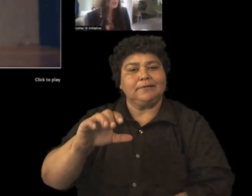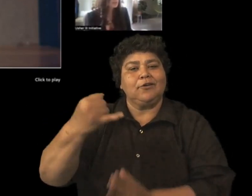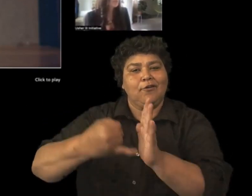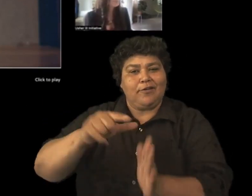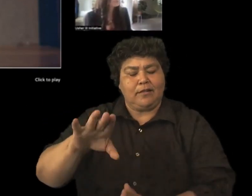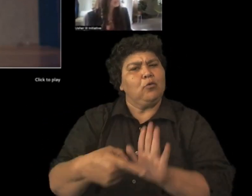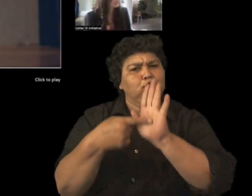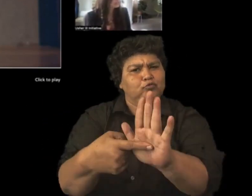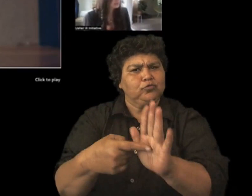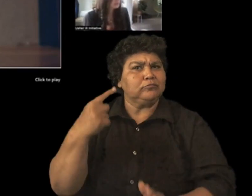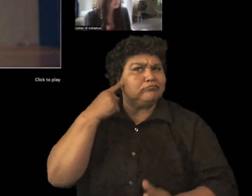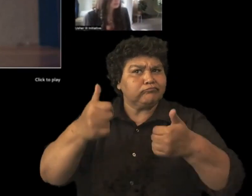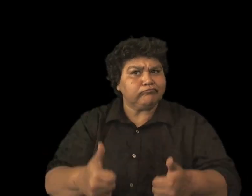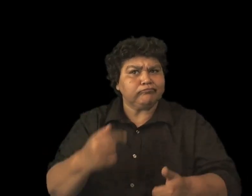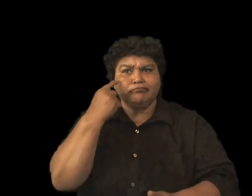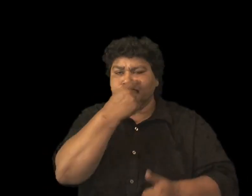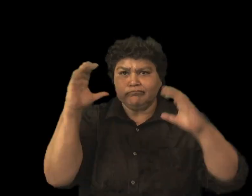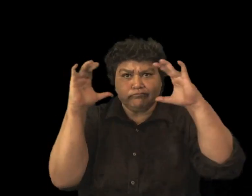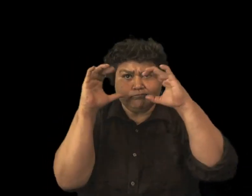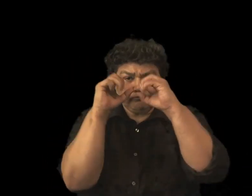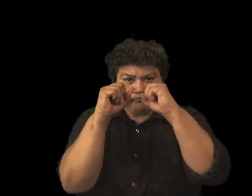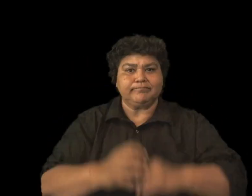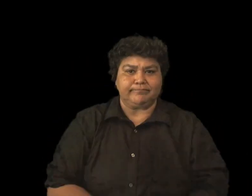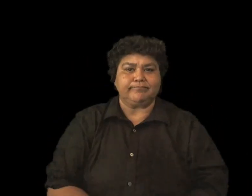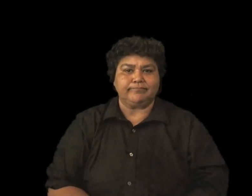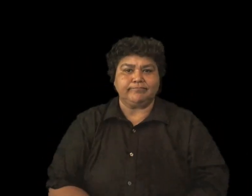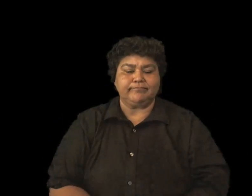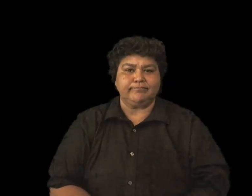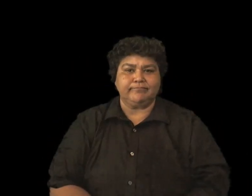progressive loss of both senses.